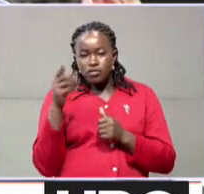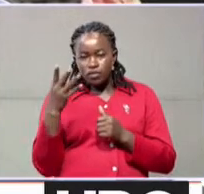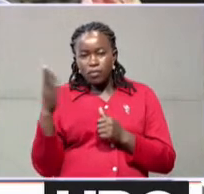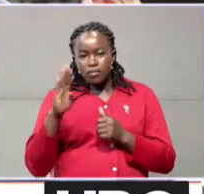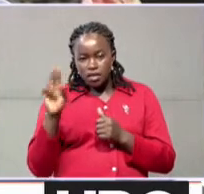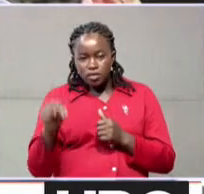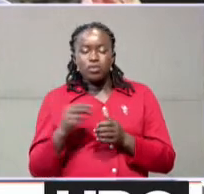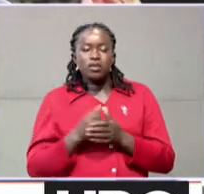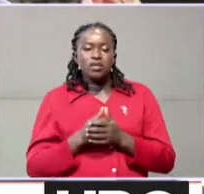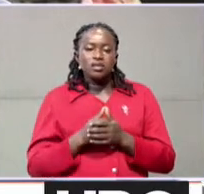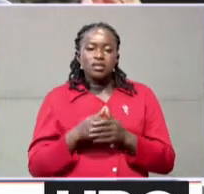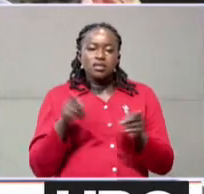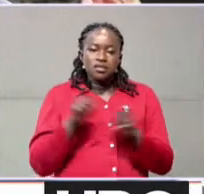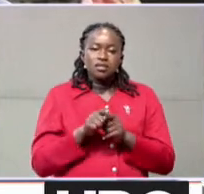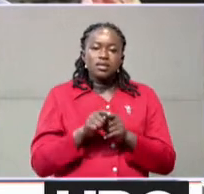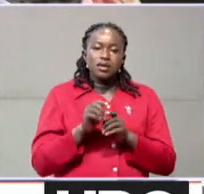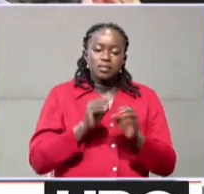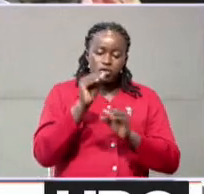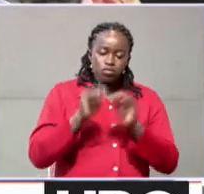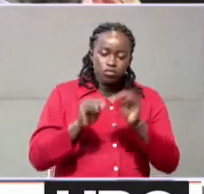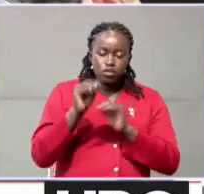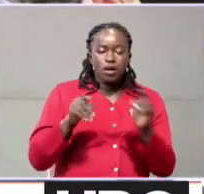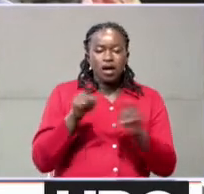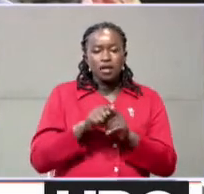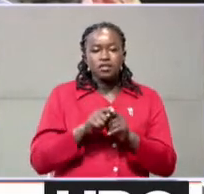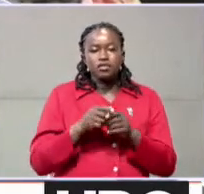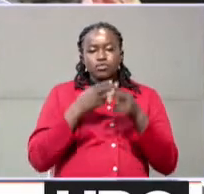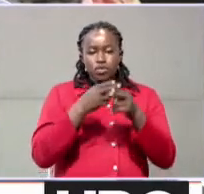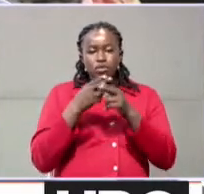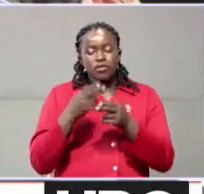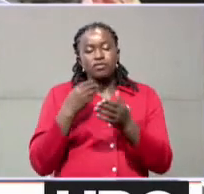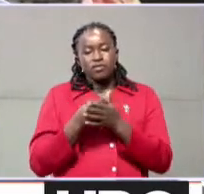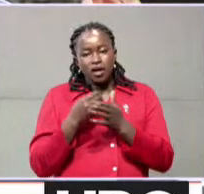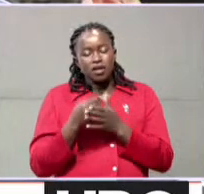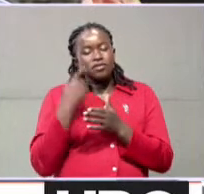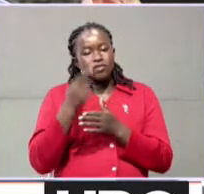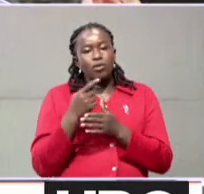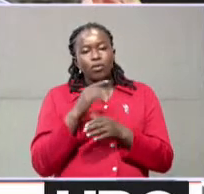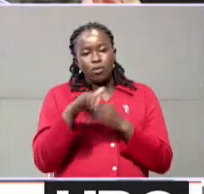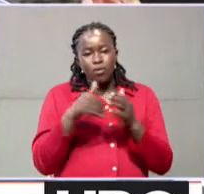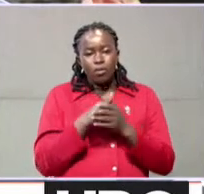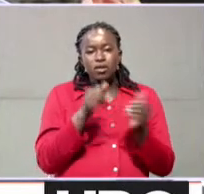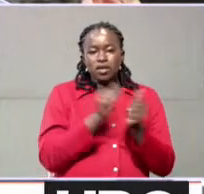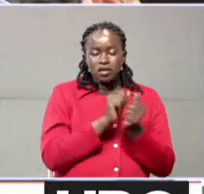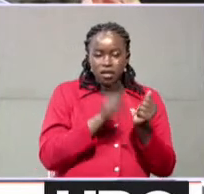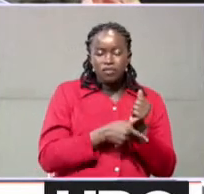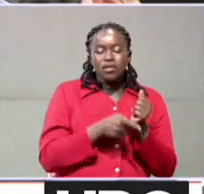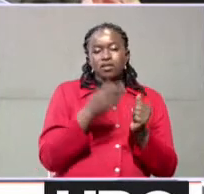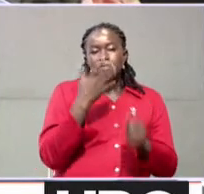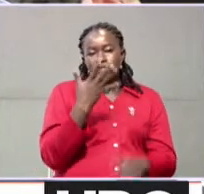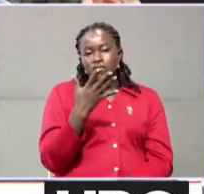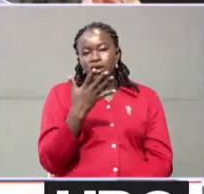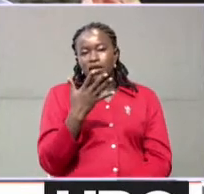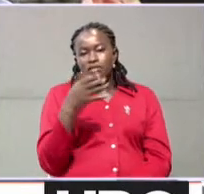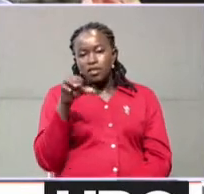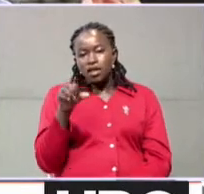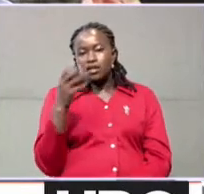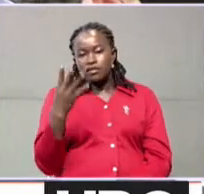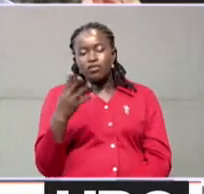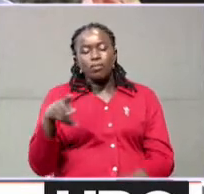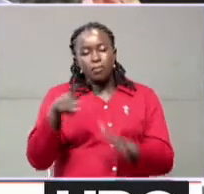billion is appropriated as revolving funds for all the 10 594